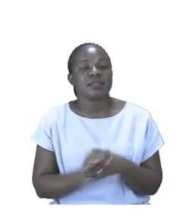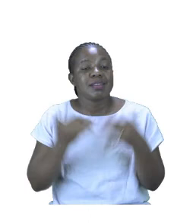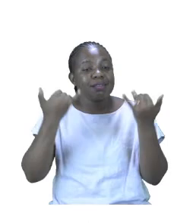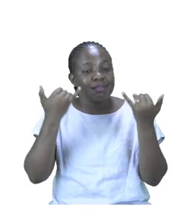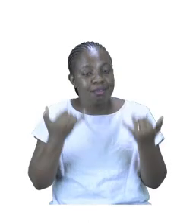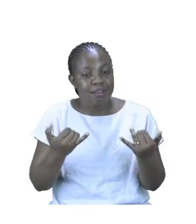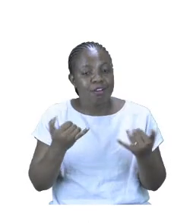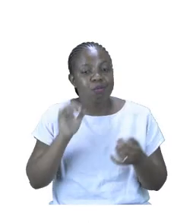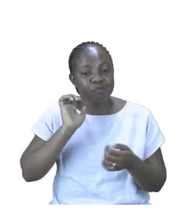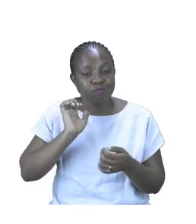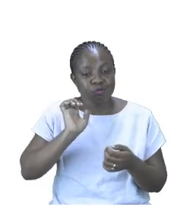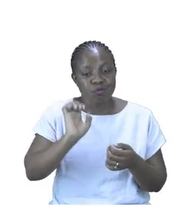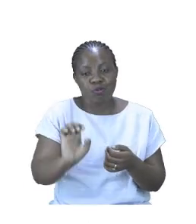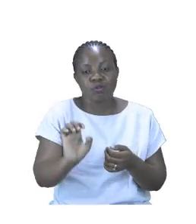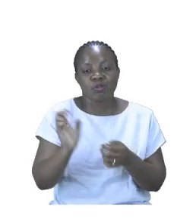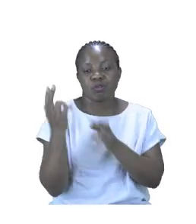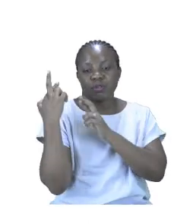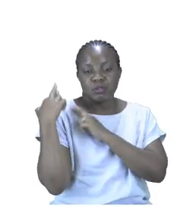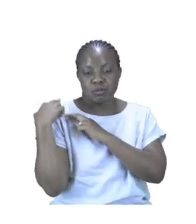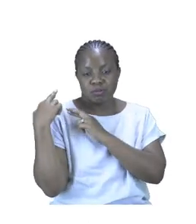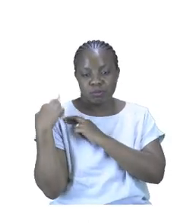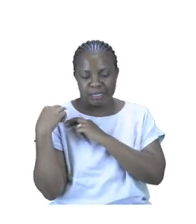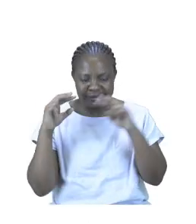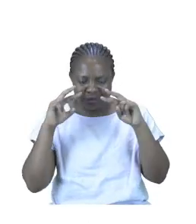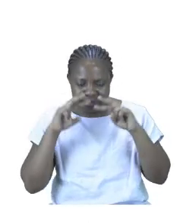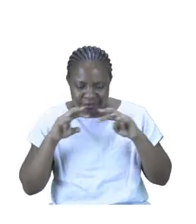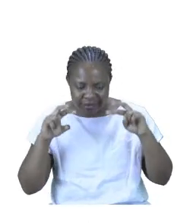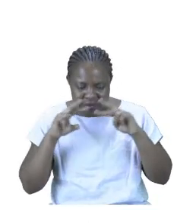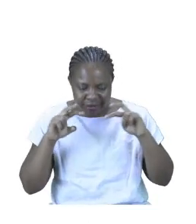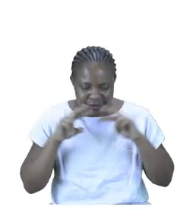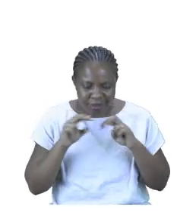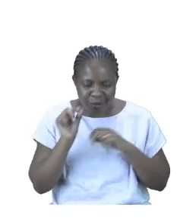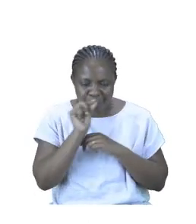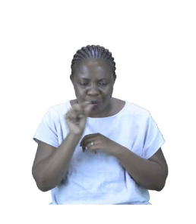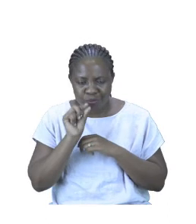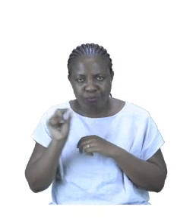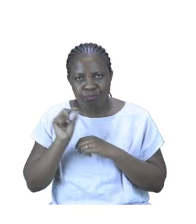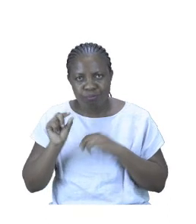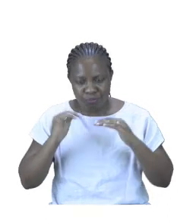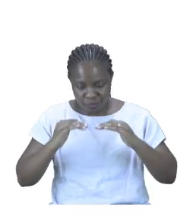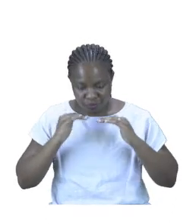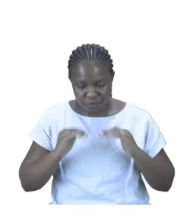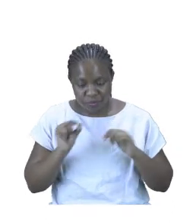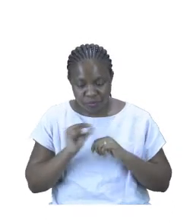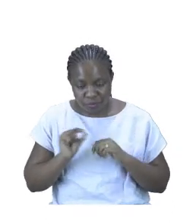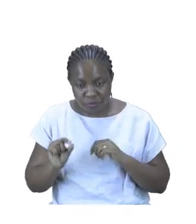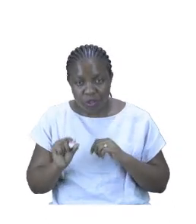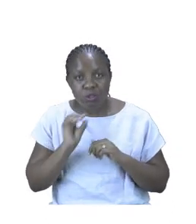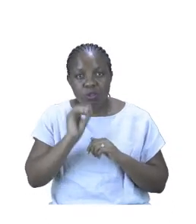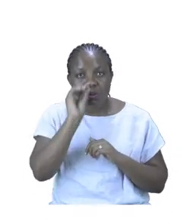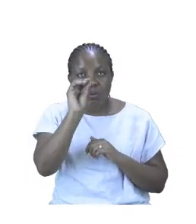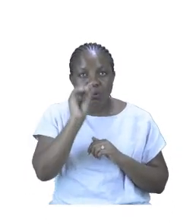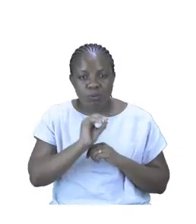to find all the words below. Now, the word search is full